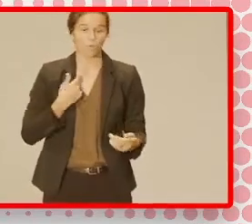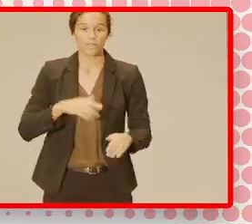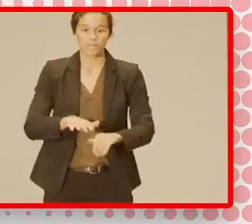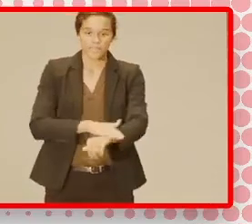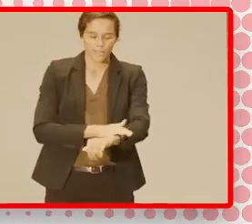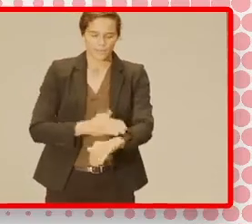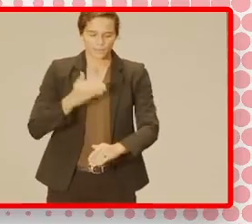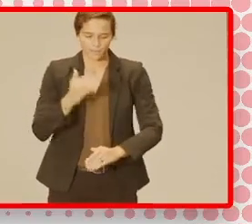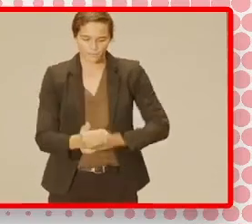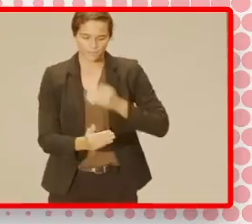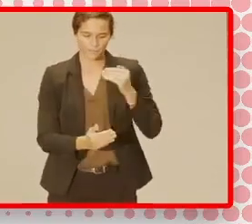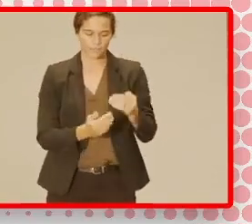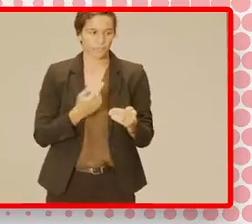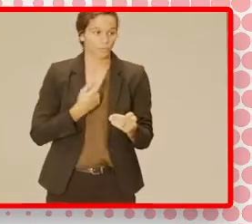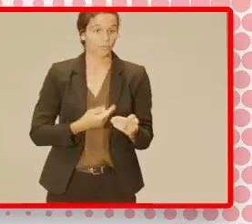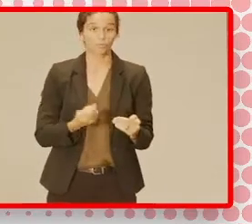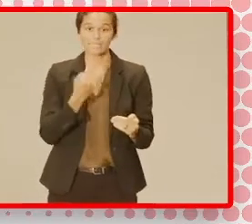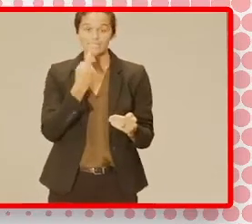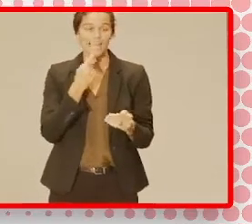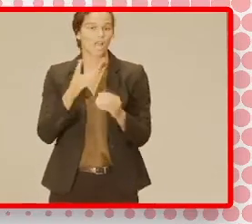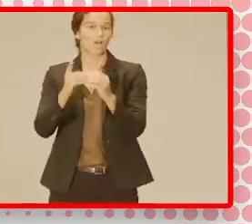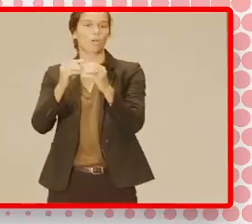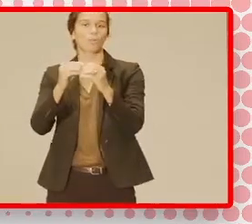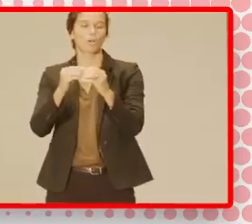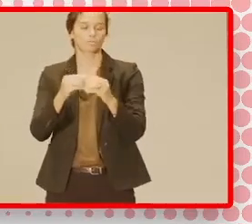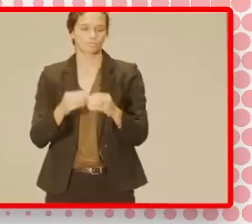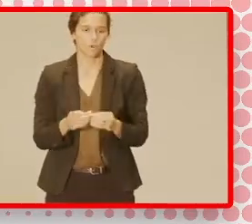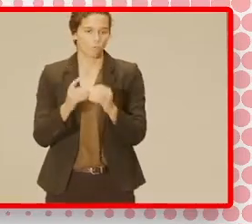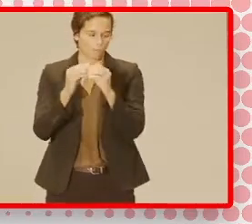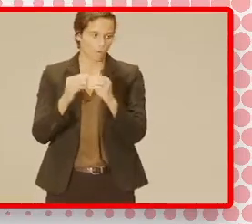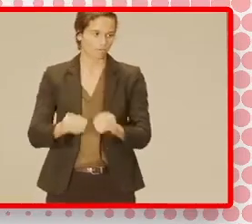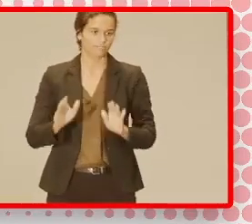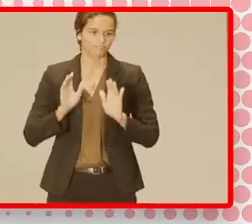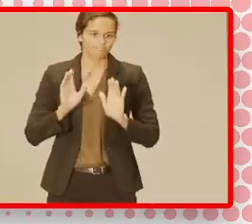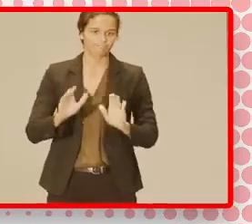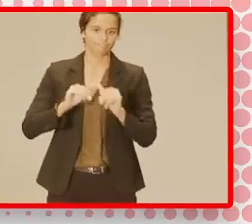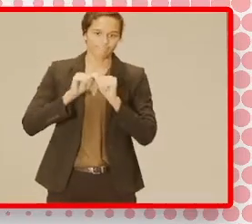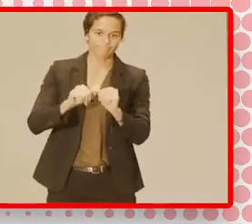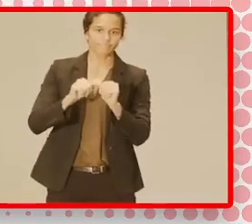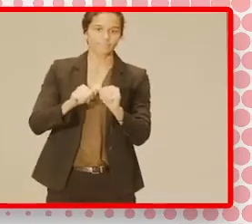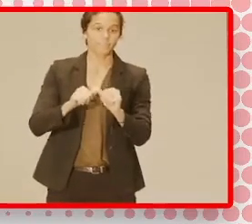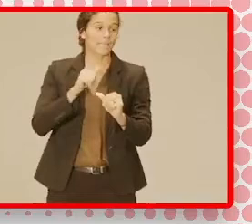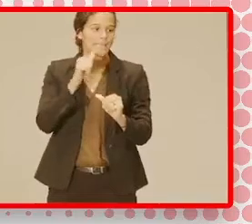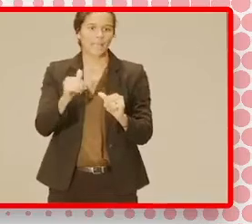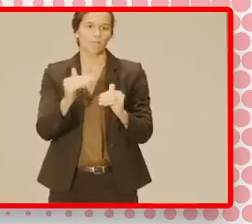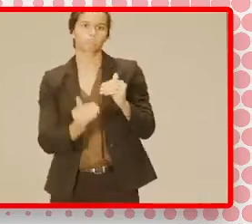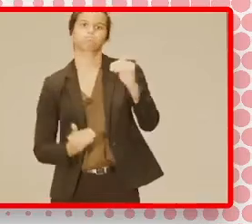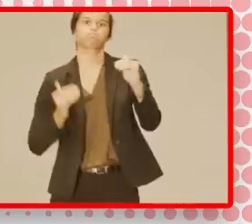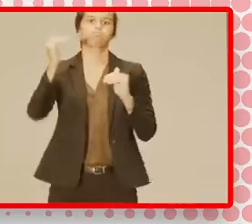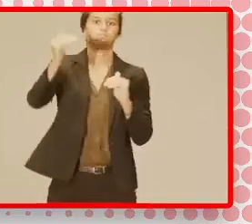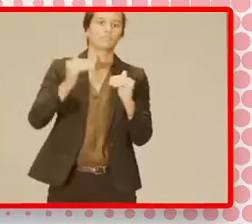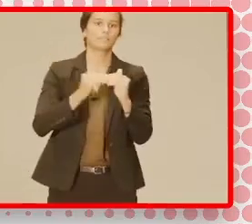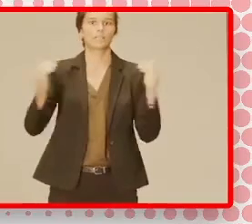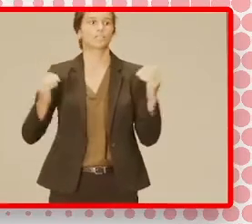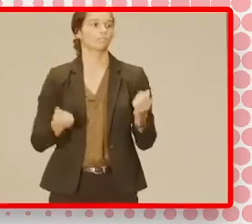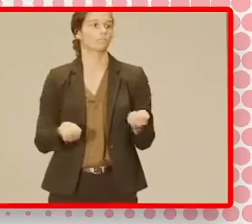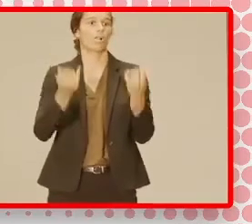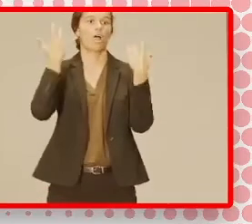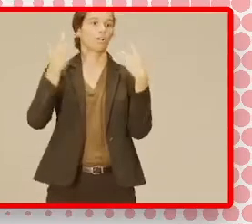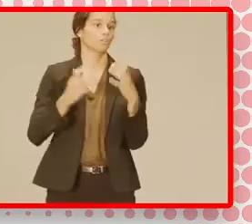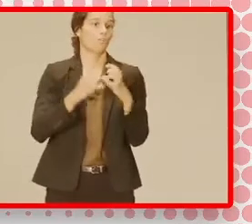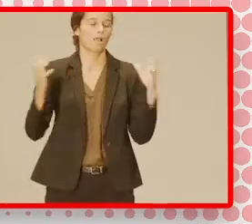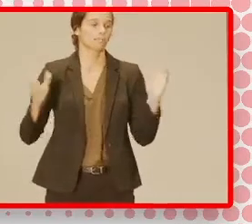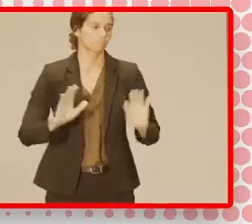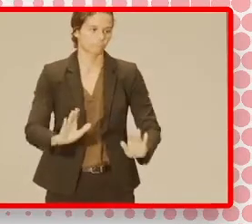this principle and this law of just one more. We don't push him beyond a certain level. We only push him to do one more.